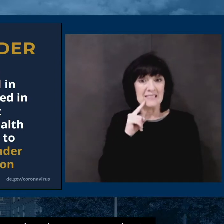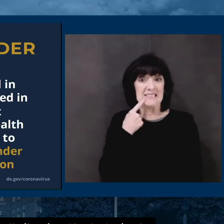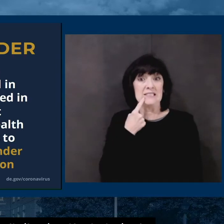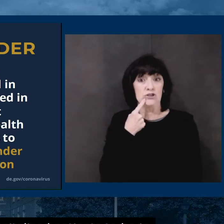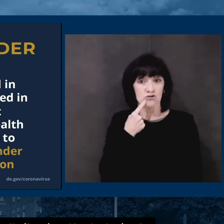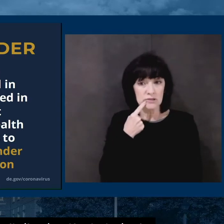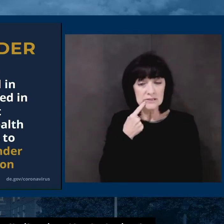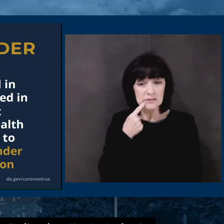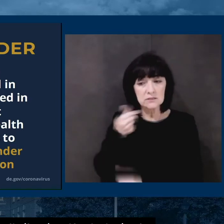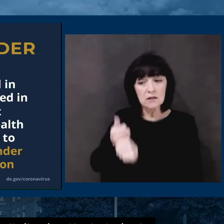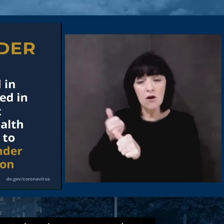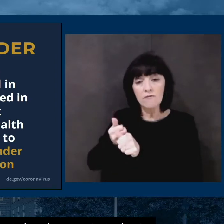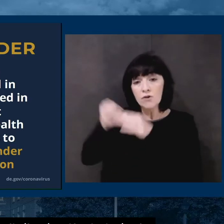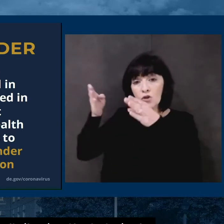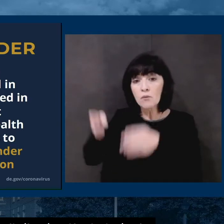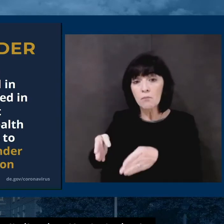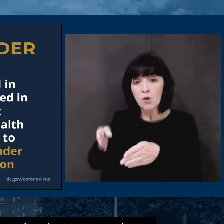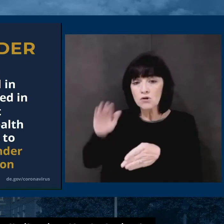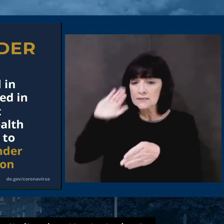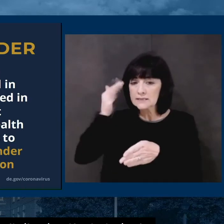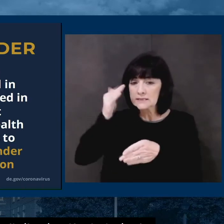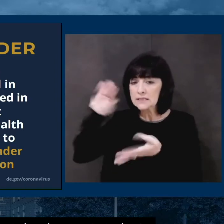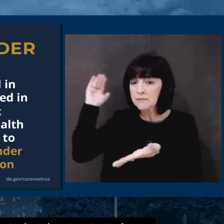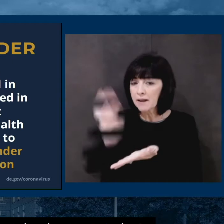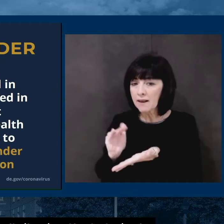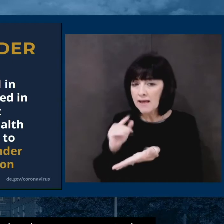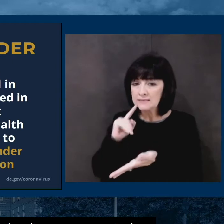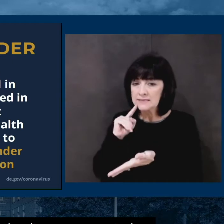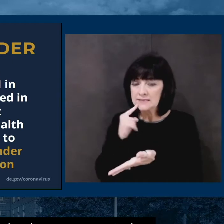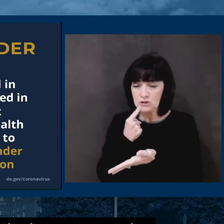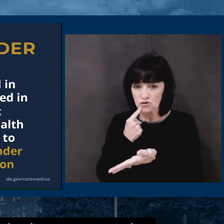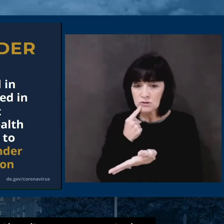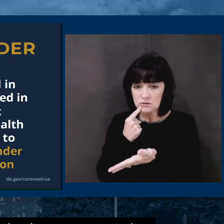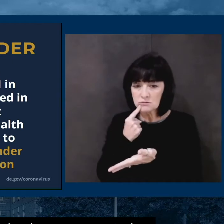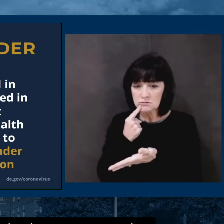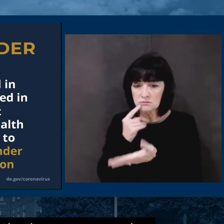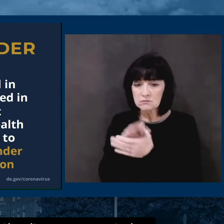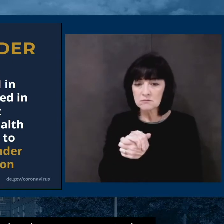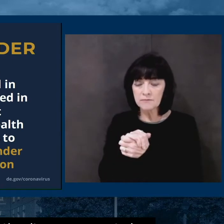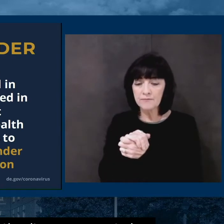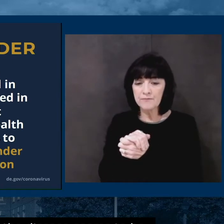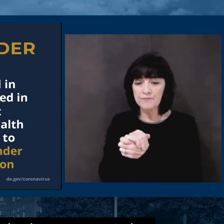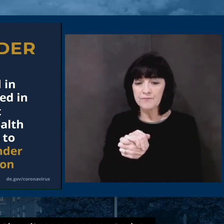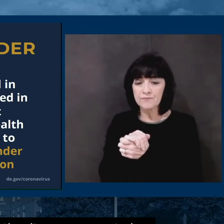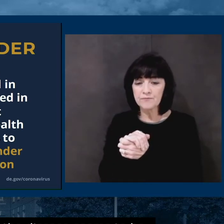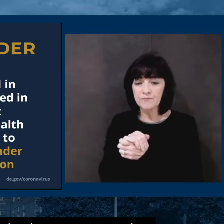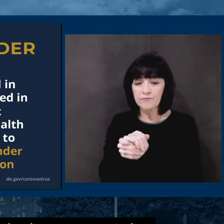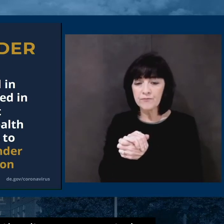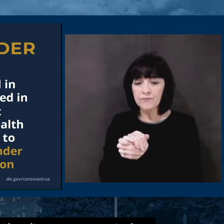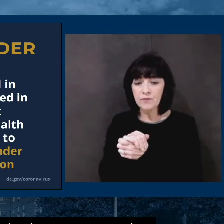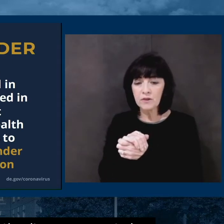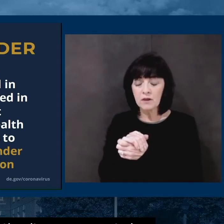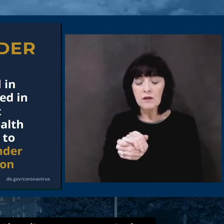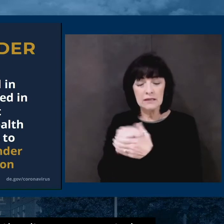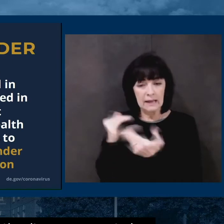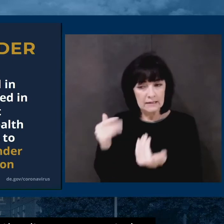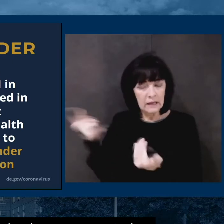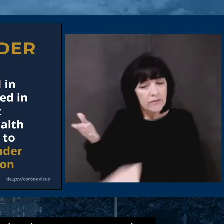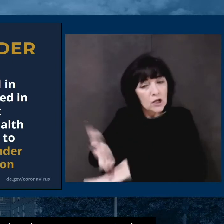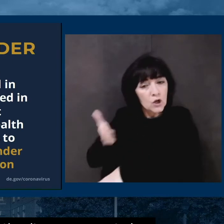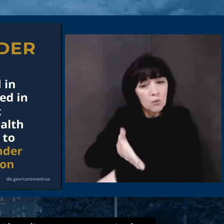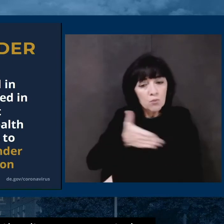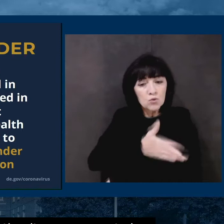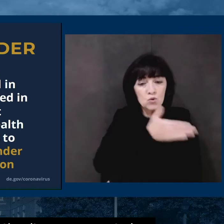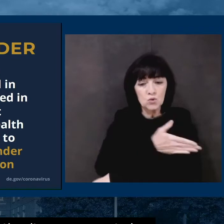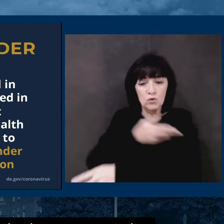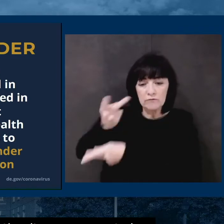disease seems to be less serious, and they've improved the treatment of those